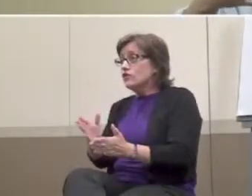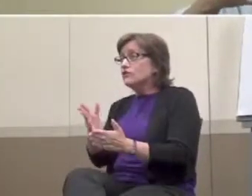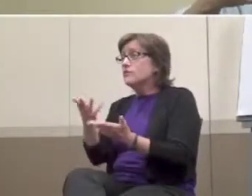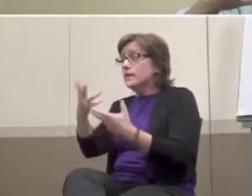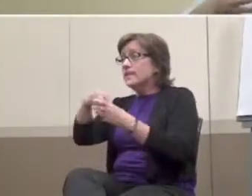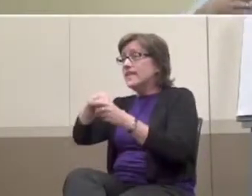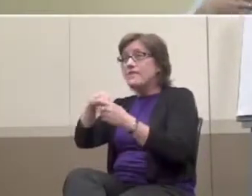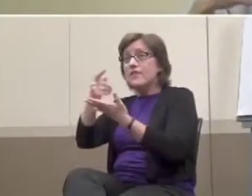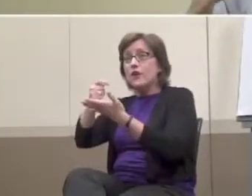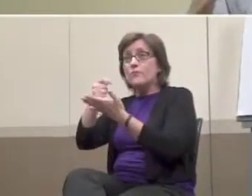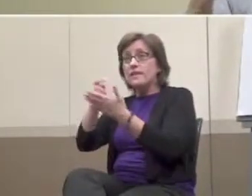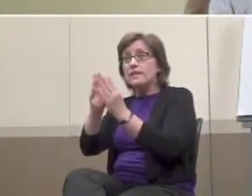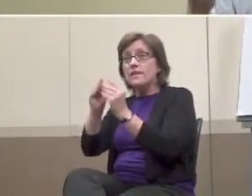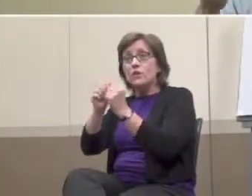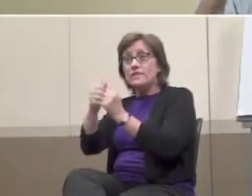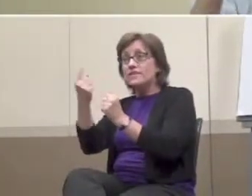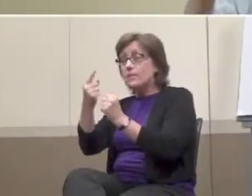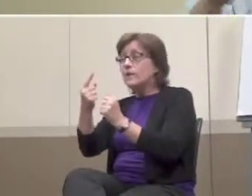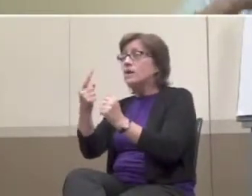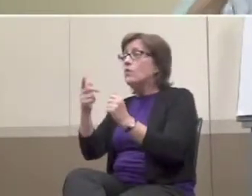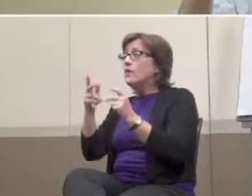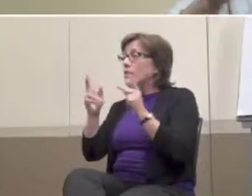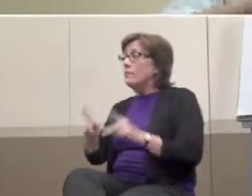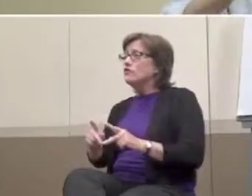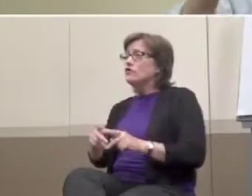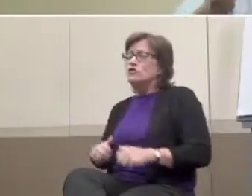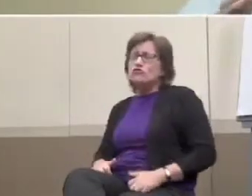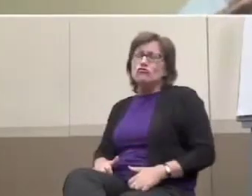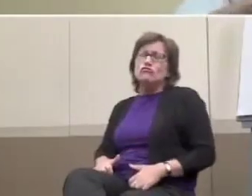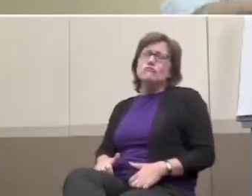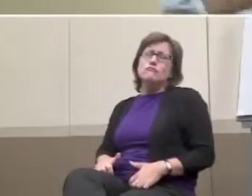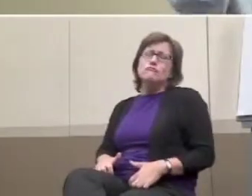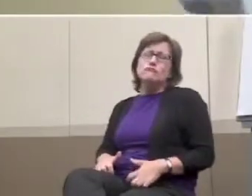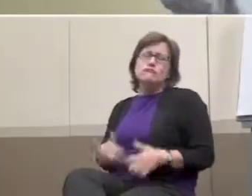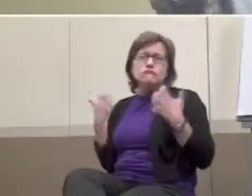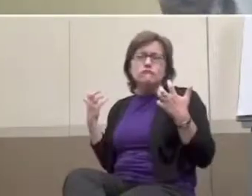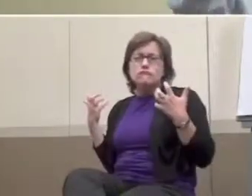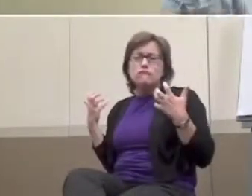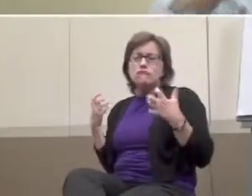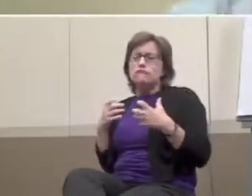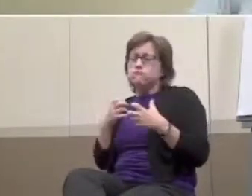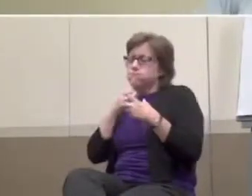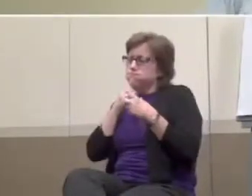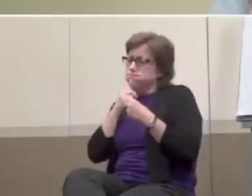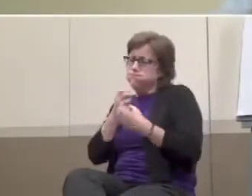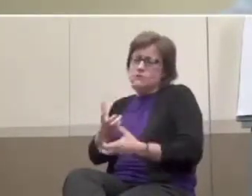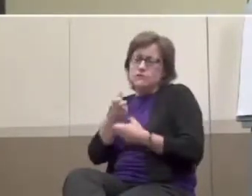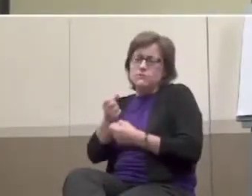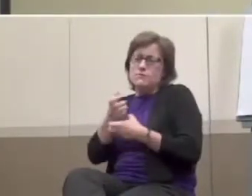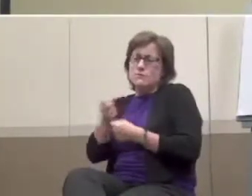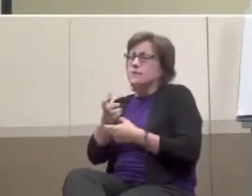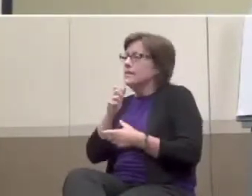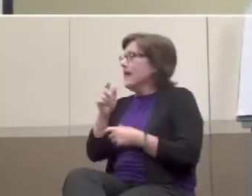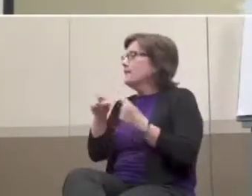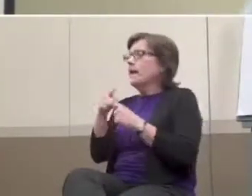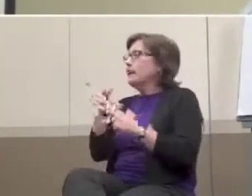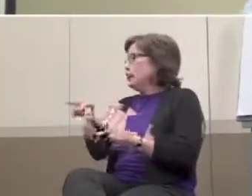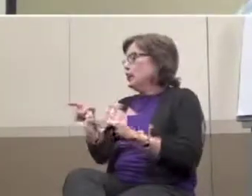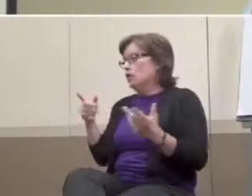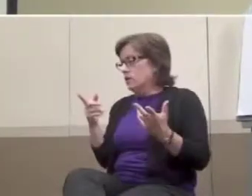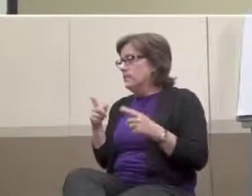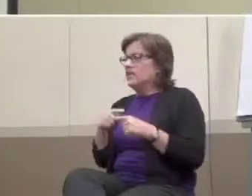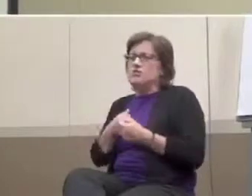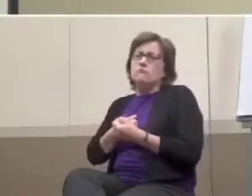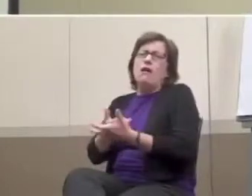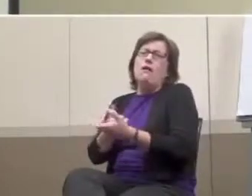with somebody, when the person's so angry and they're just going off about something, and it's not about you, but they're just going off and